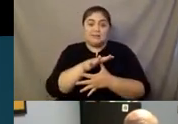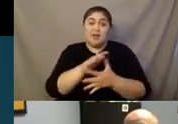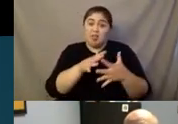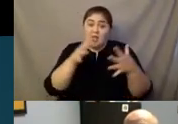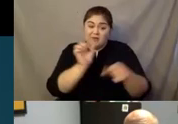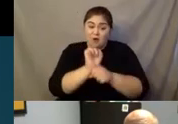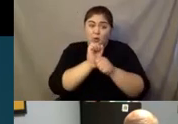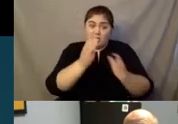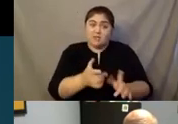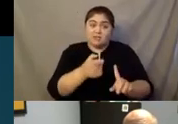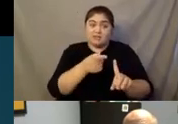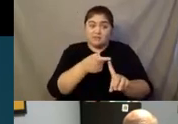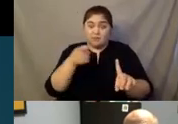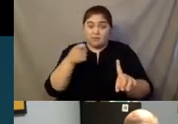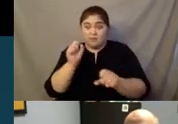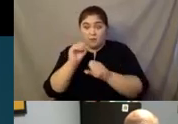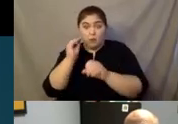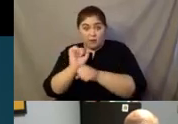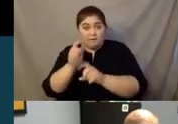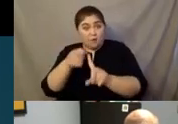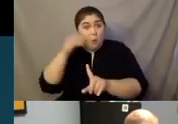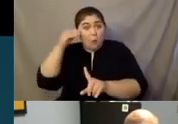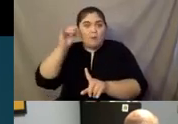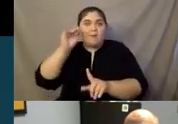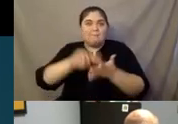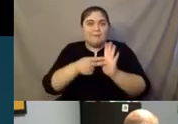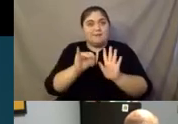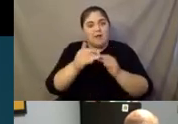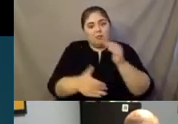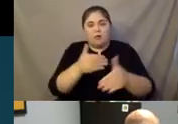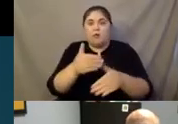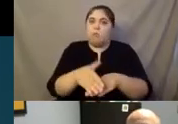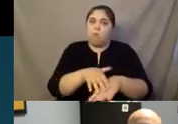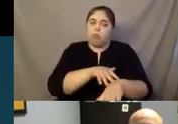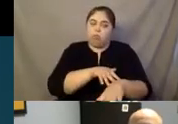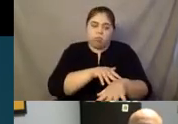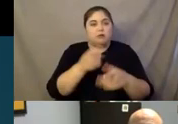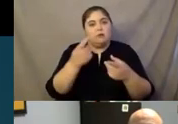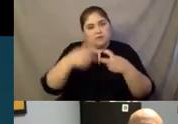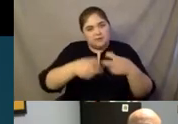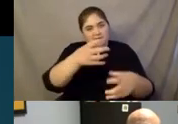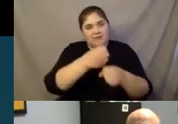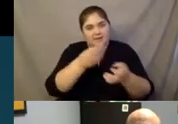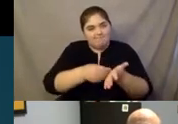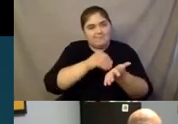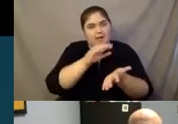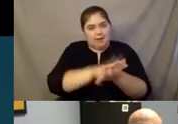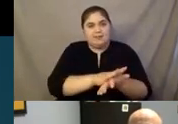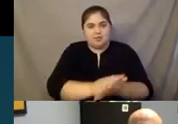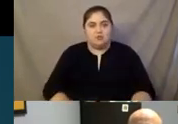working remotely. So that's slowed that process down on getting documentation too. Next